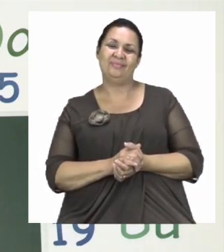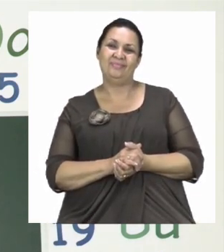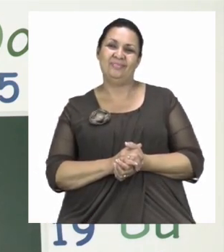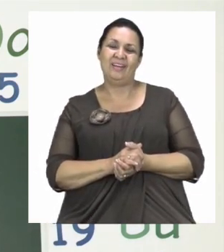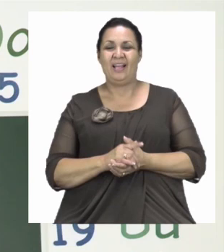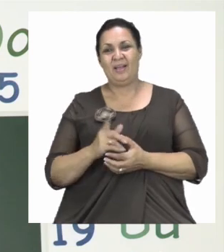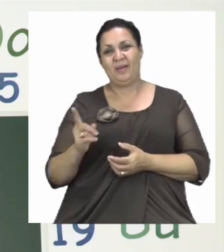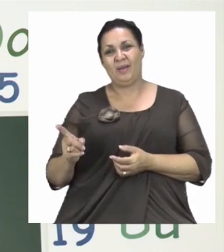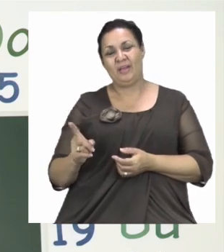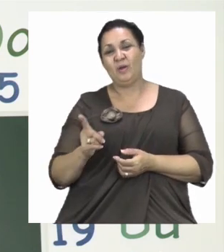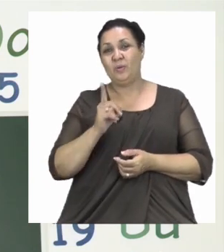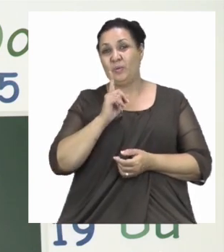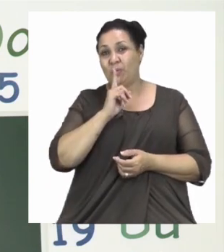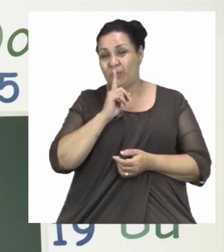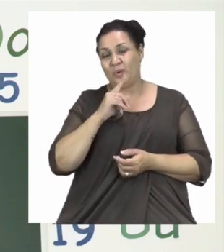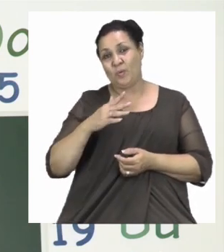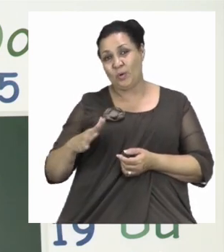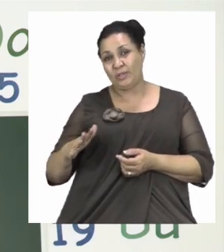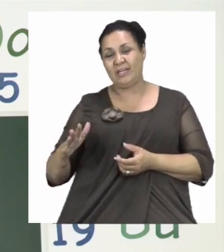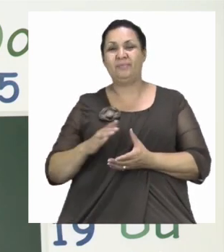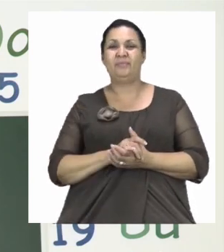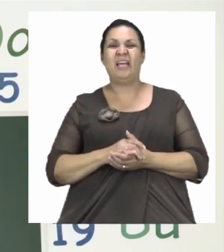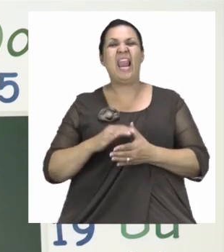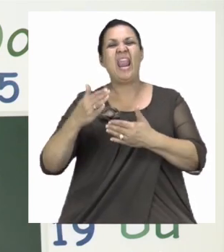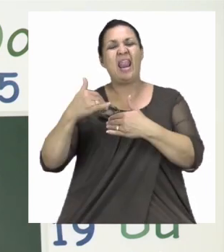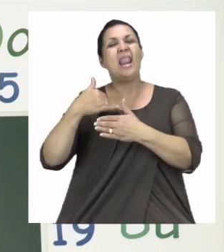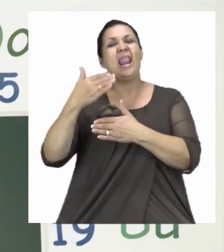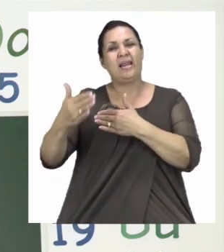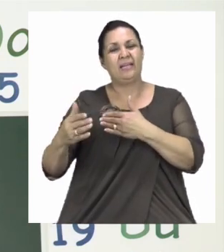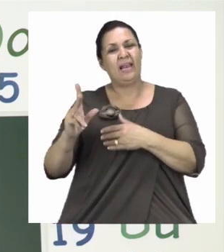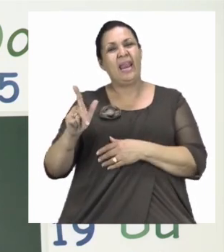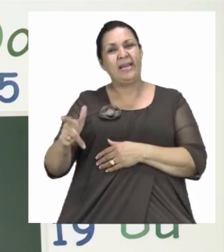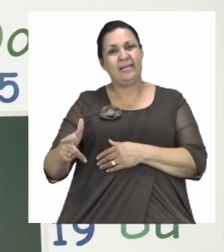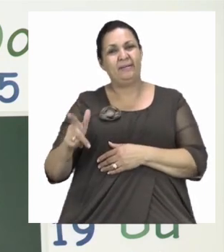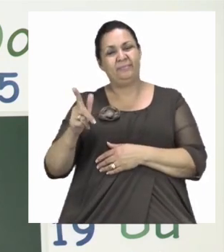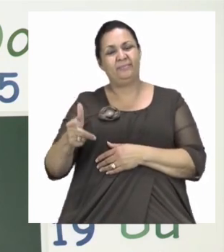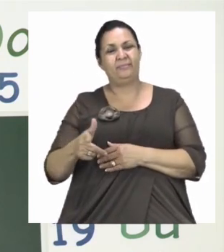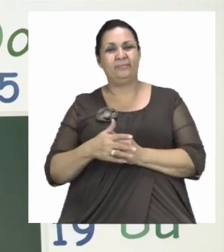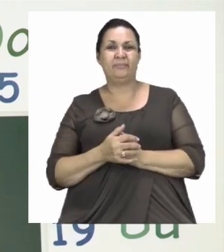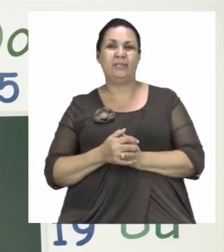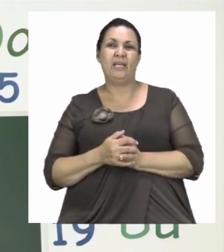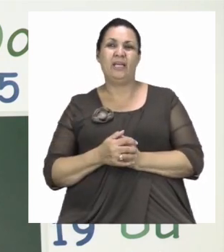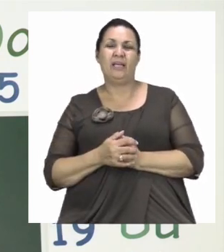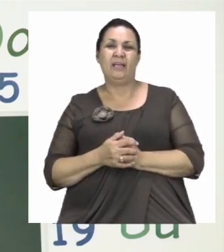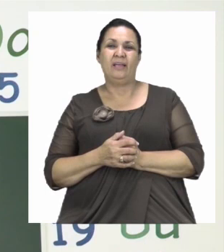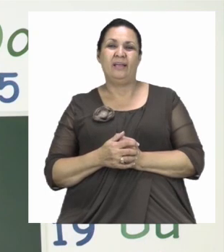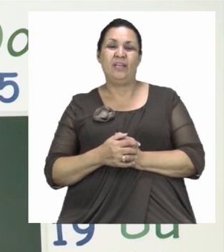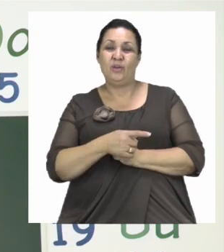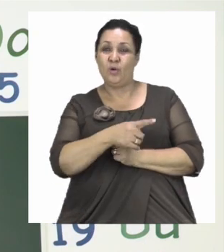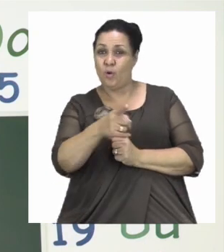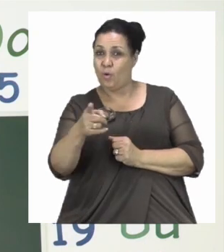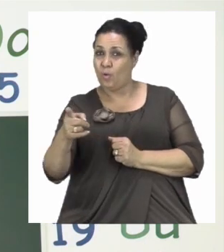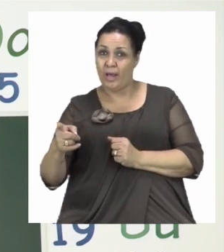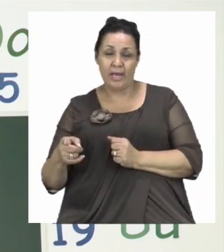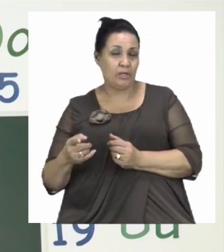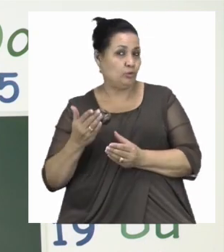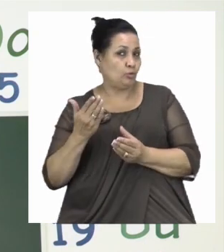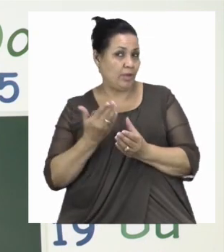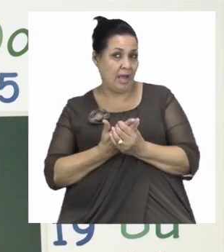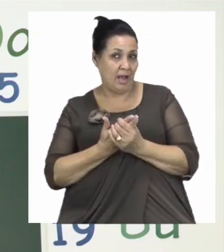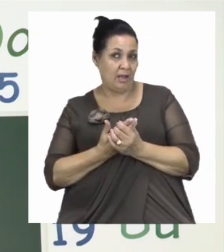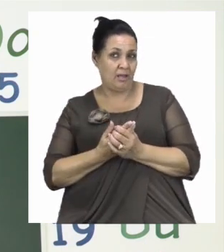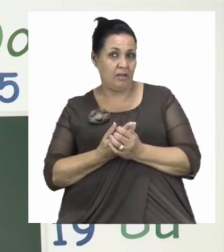hot water a little bit later. Remember, you are still too young to handle very hot things.